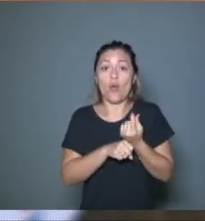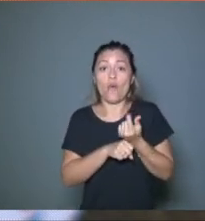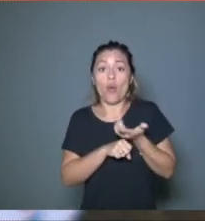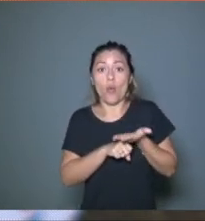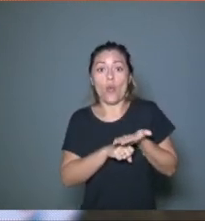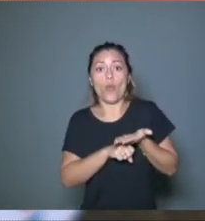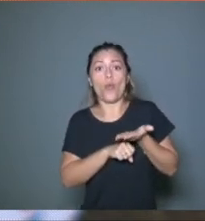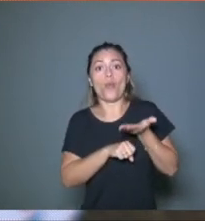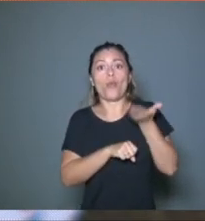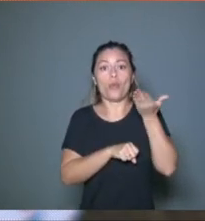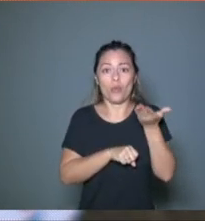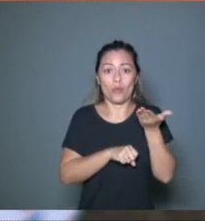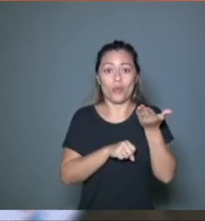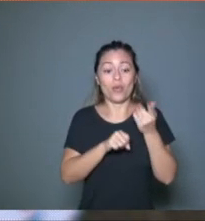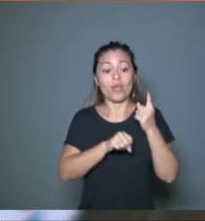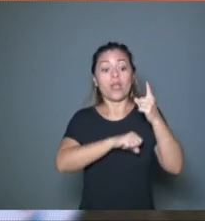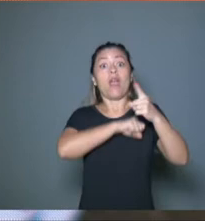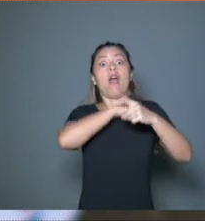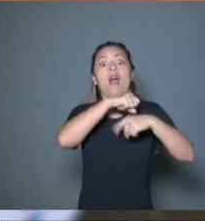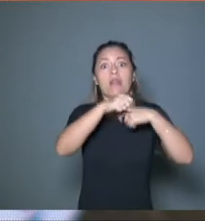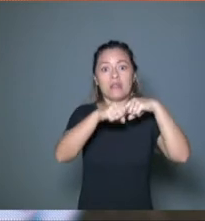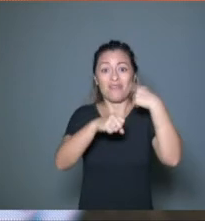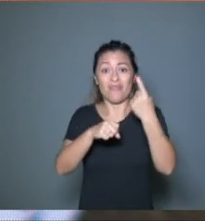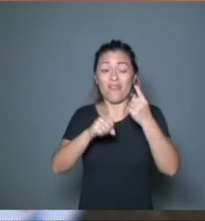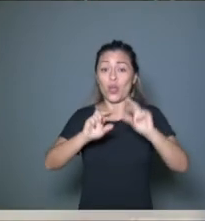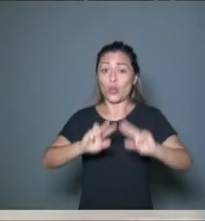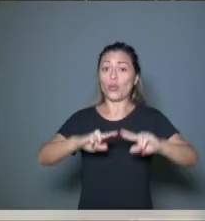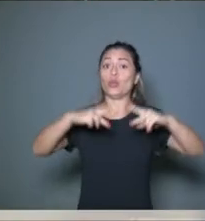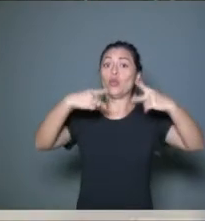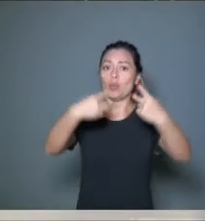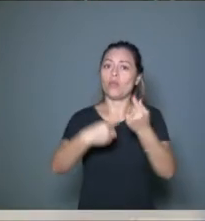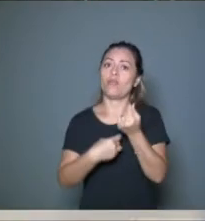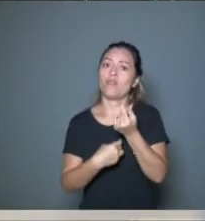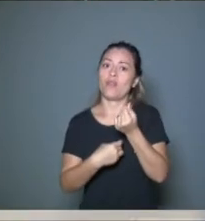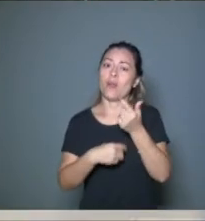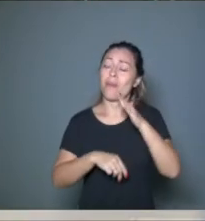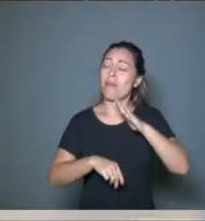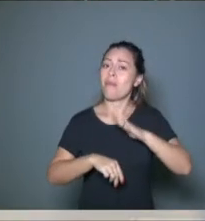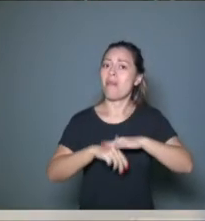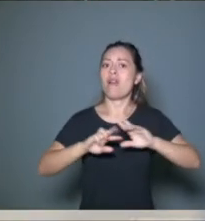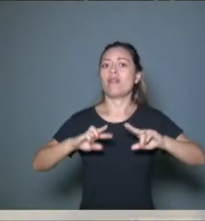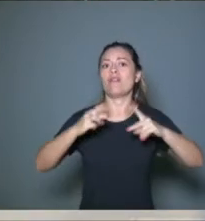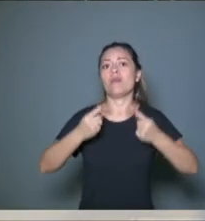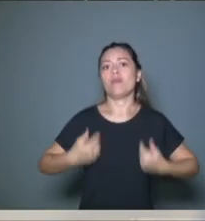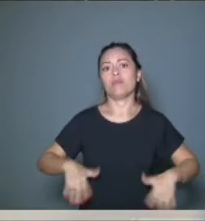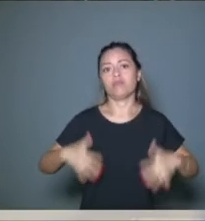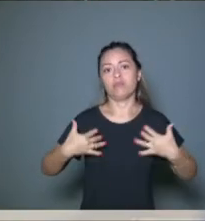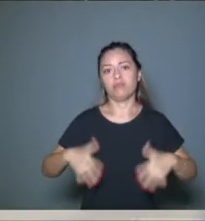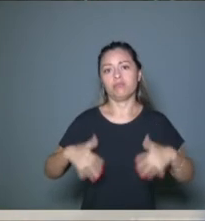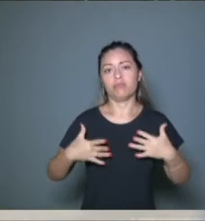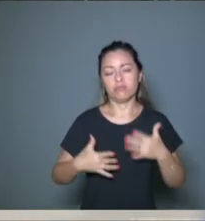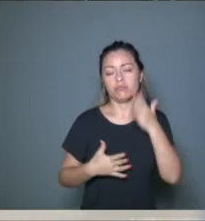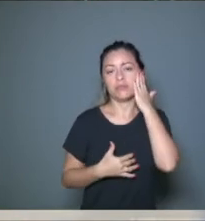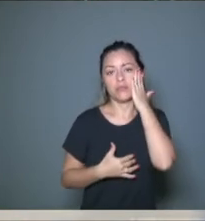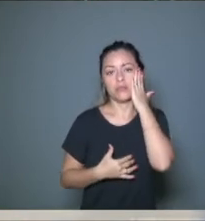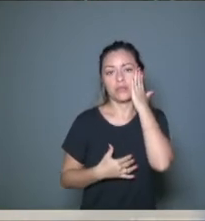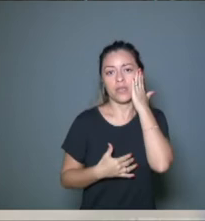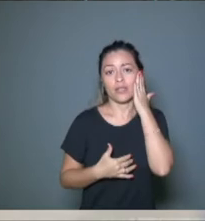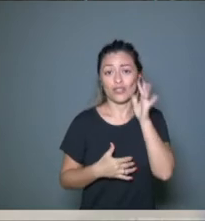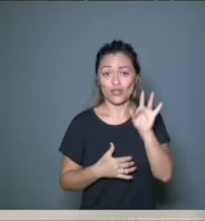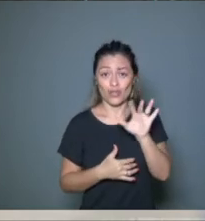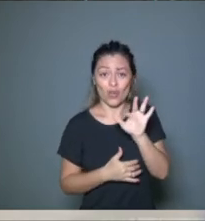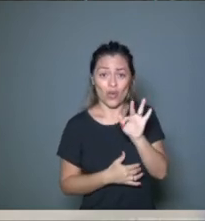are higher than they were before. And so the next season, it's going to be more expensive than this year. So there's going to be